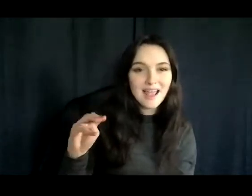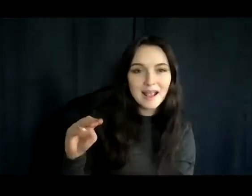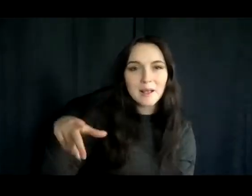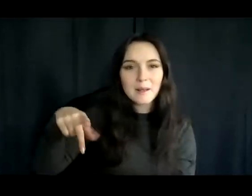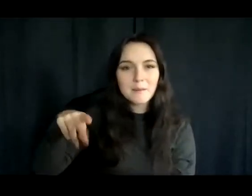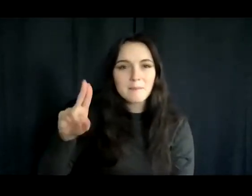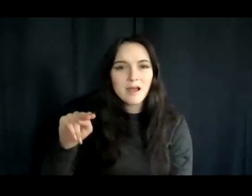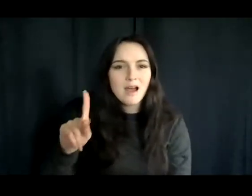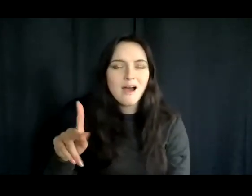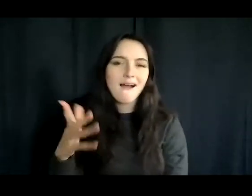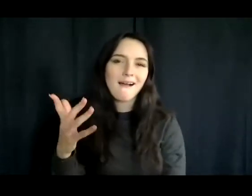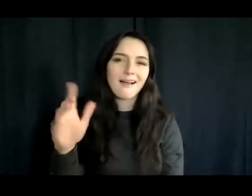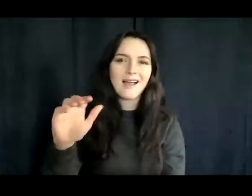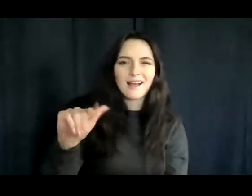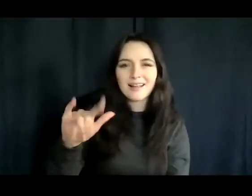alien-like,